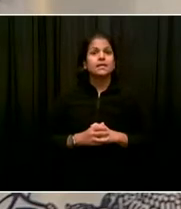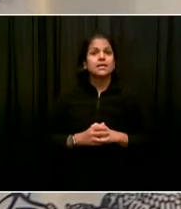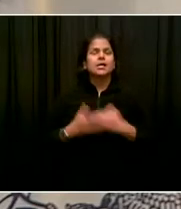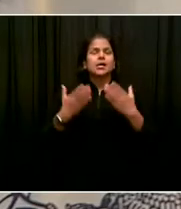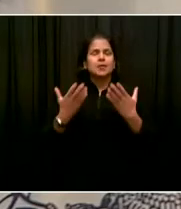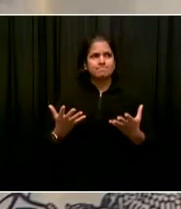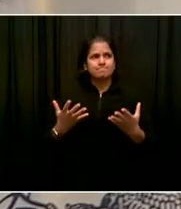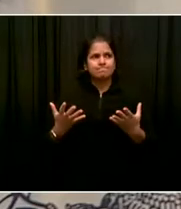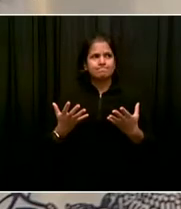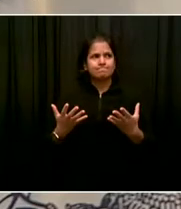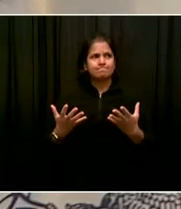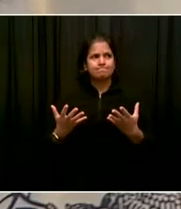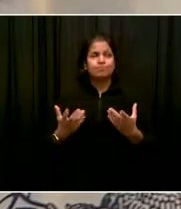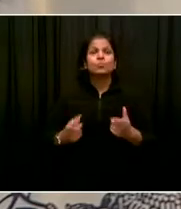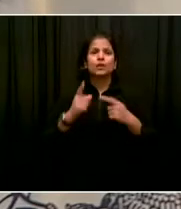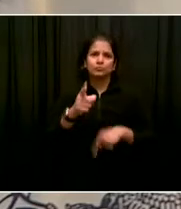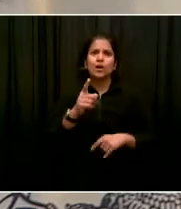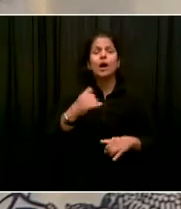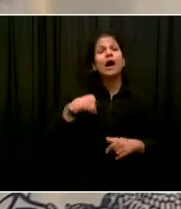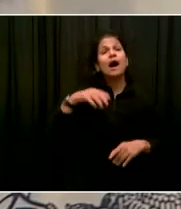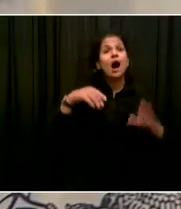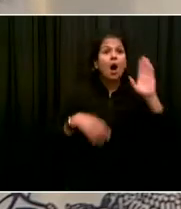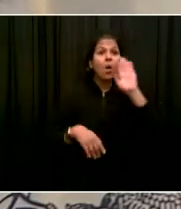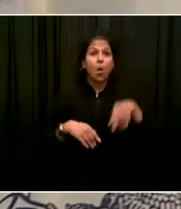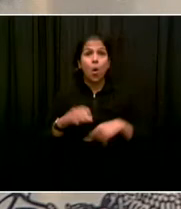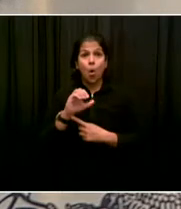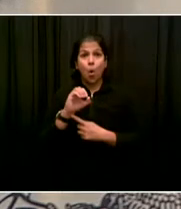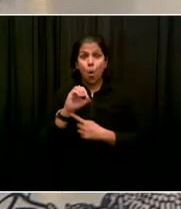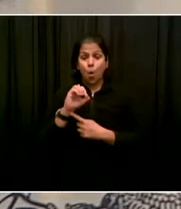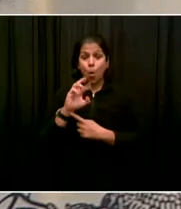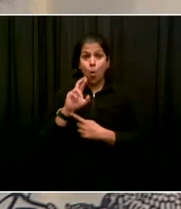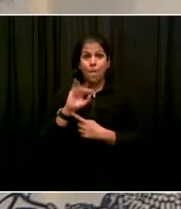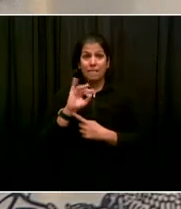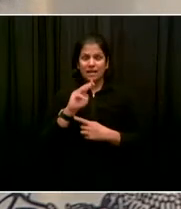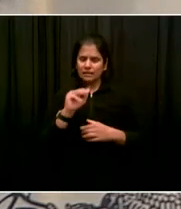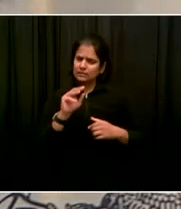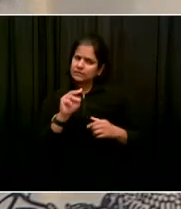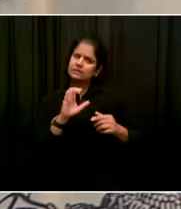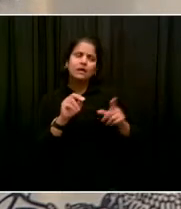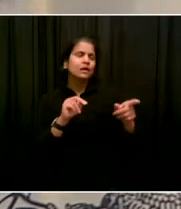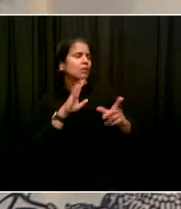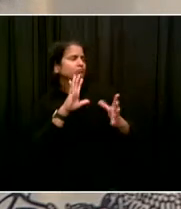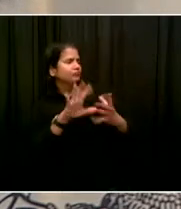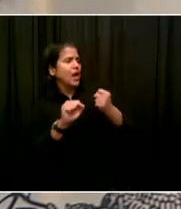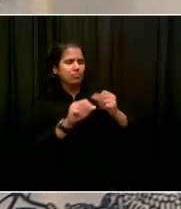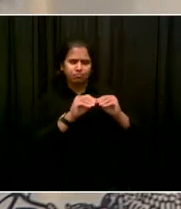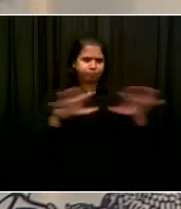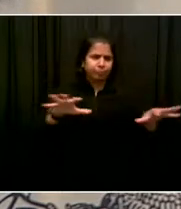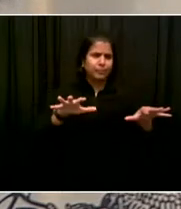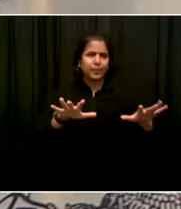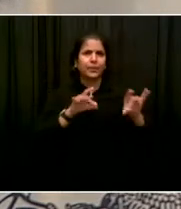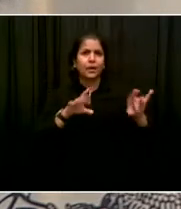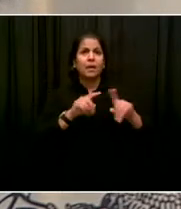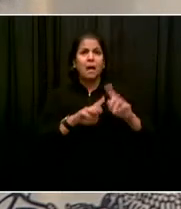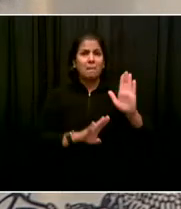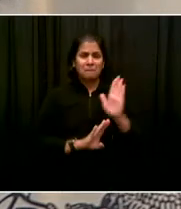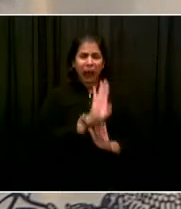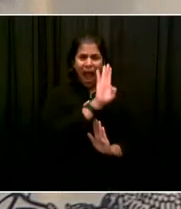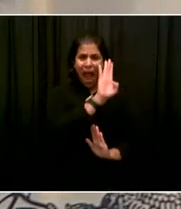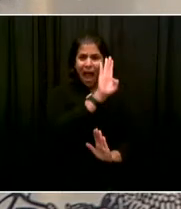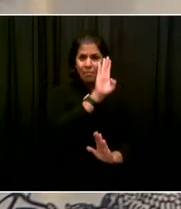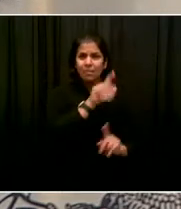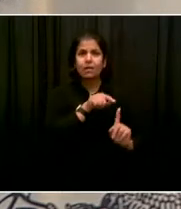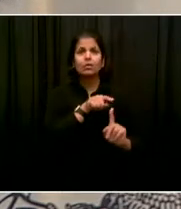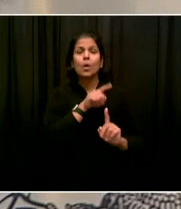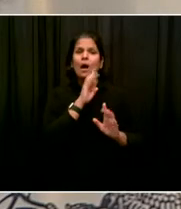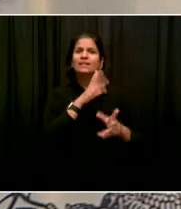because this came up so fast, and this was not what our healthcare team projected. We obviously expected Omicron